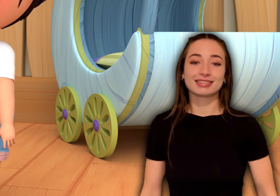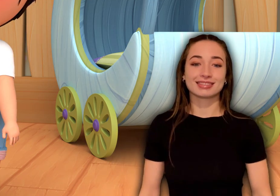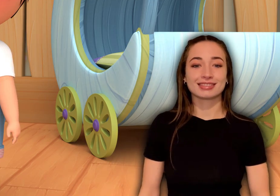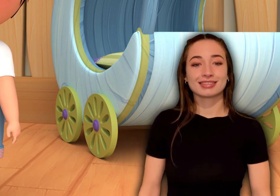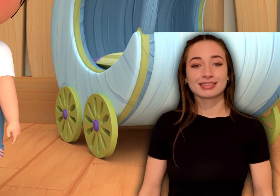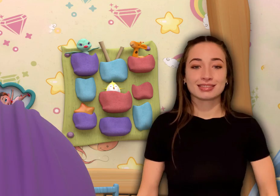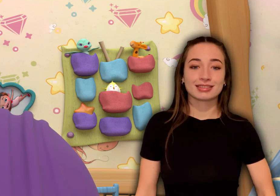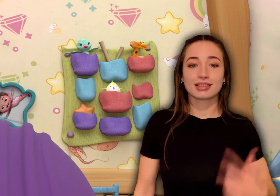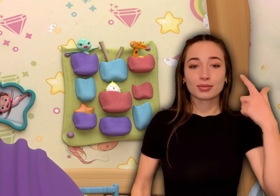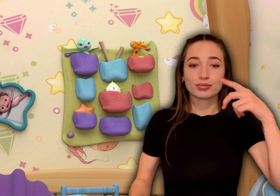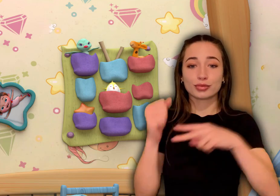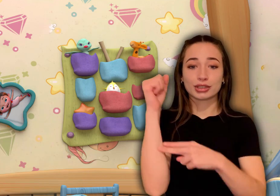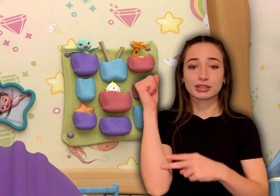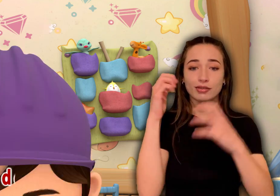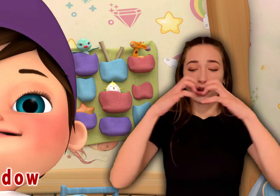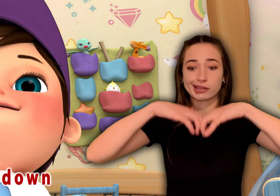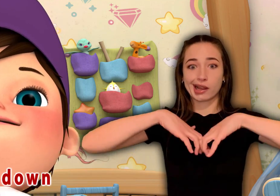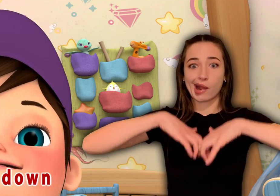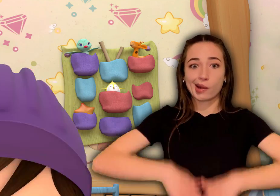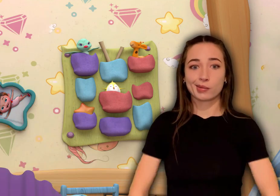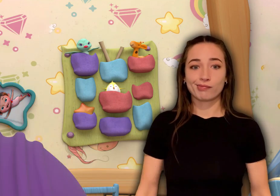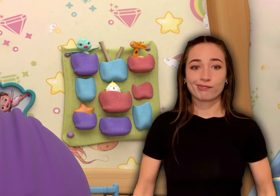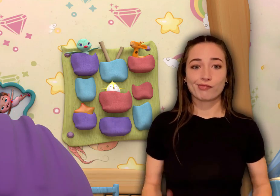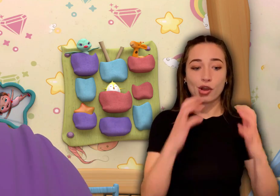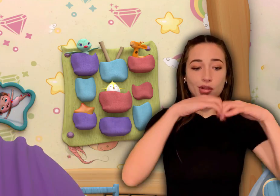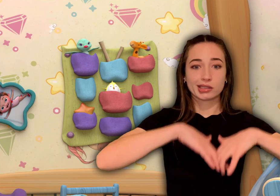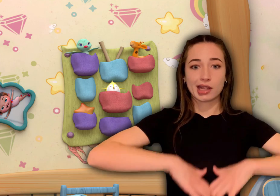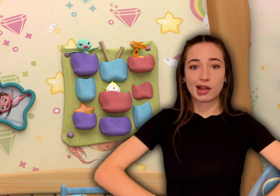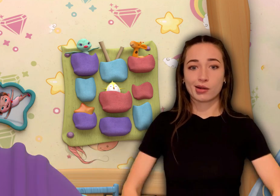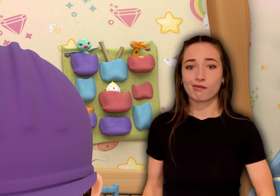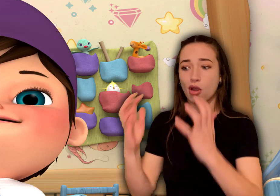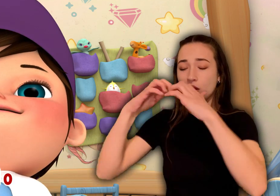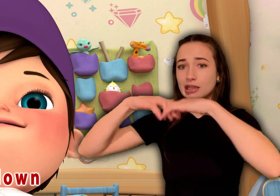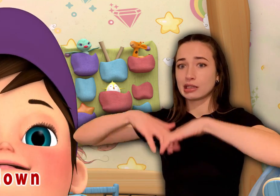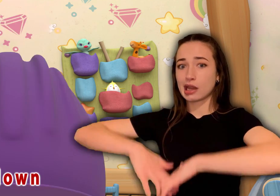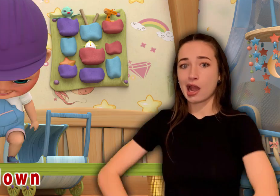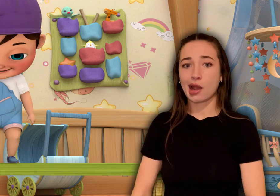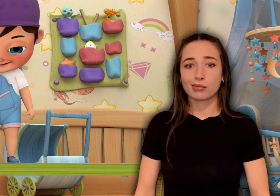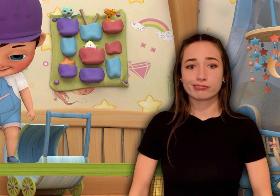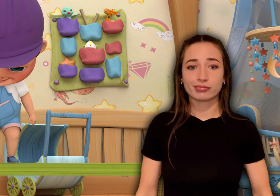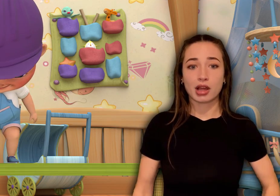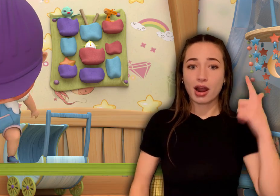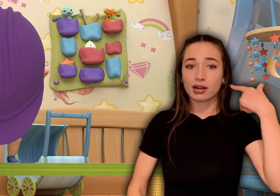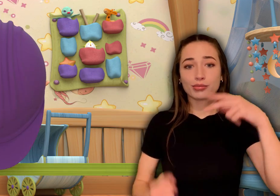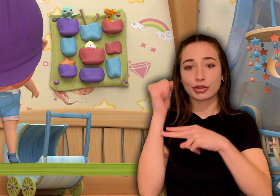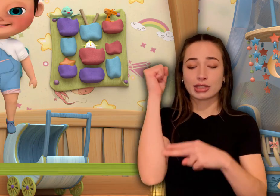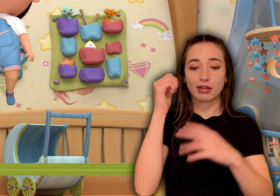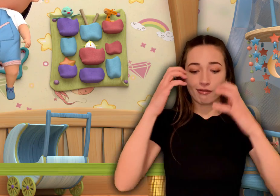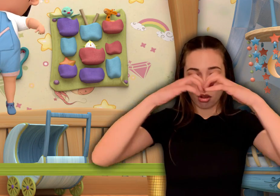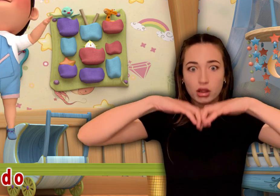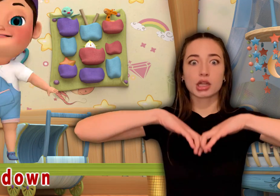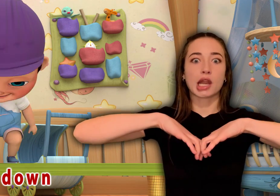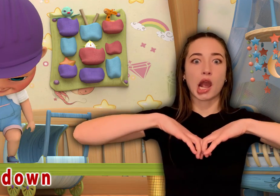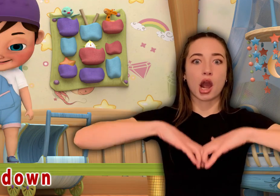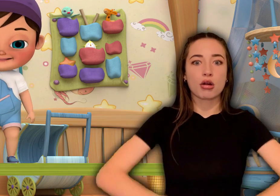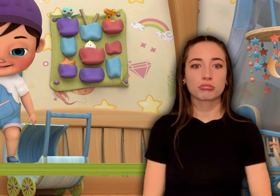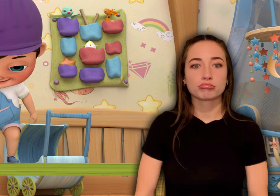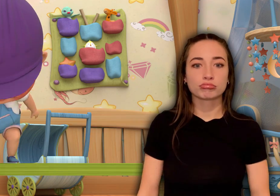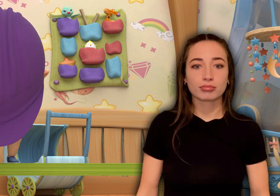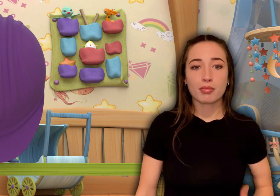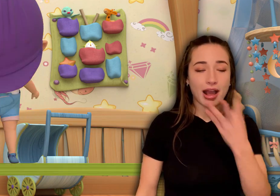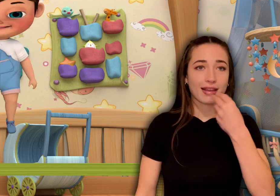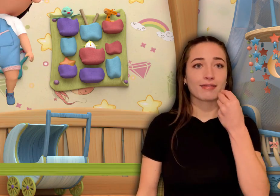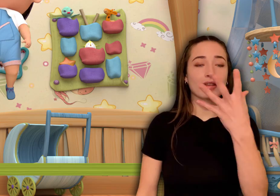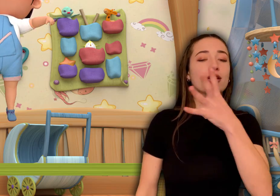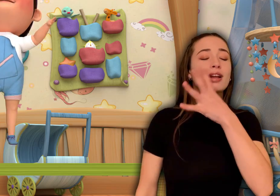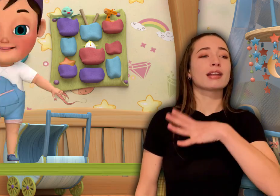Lady London bridges falling down falling down falling down London bridg is falling